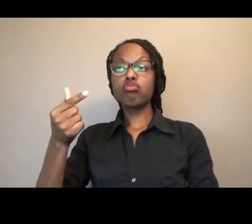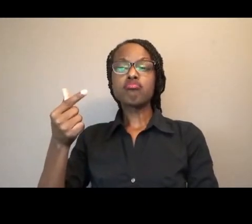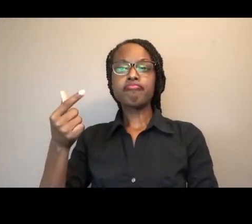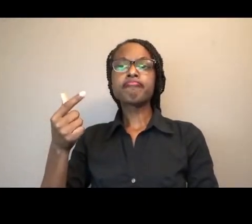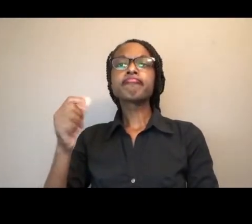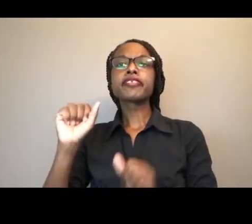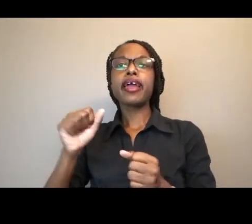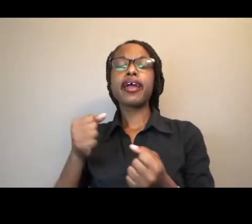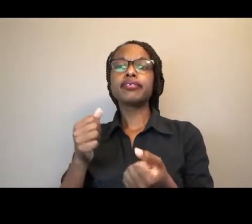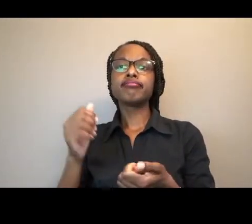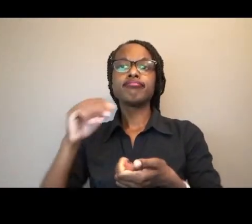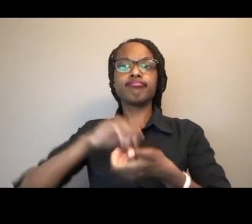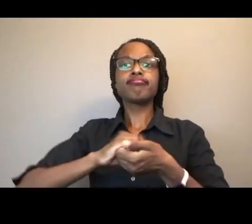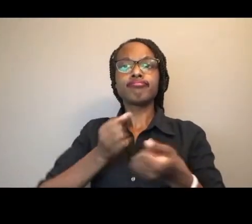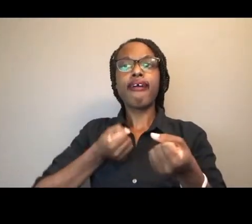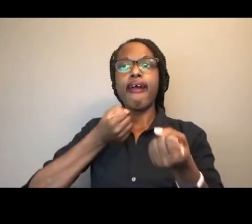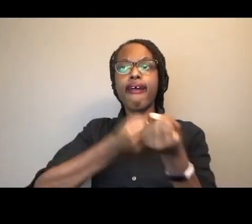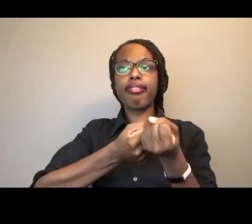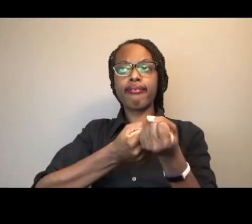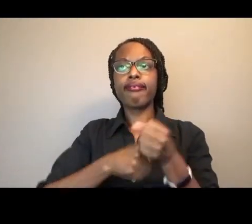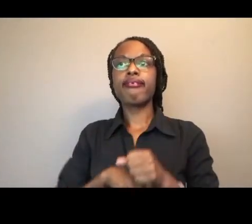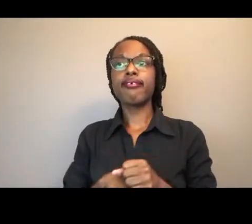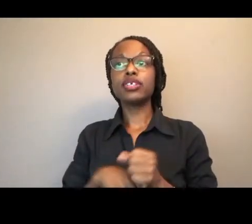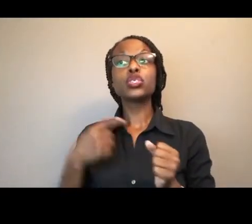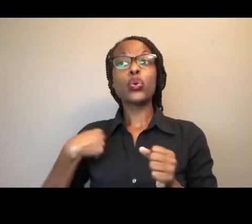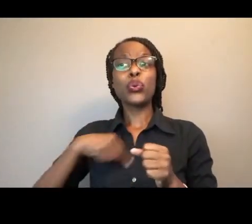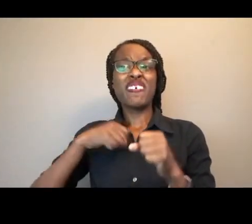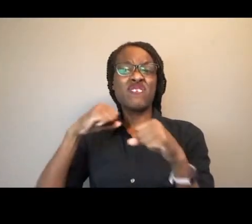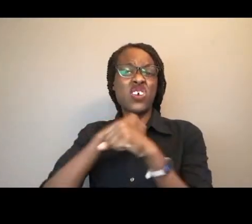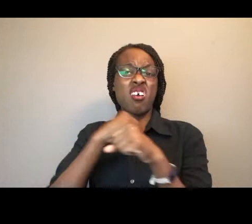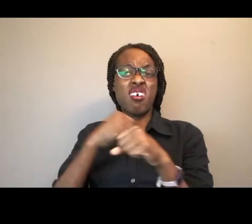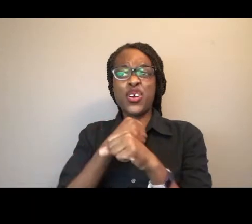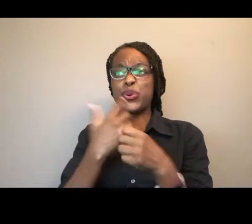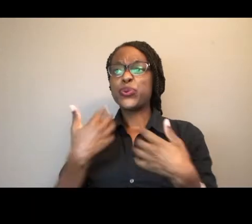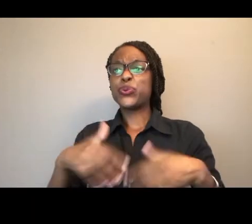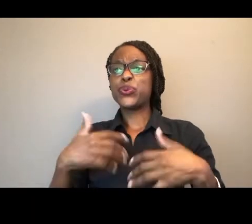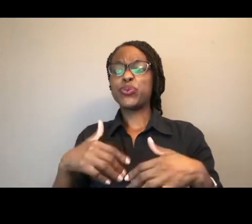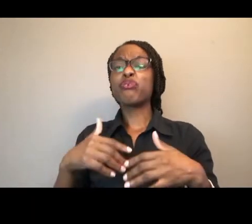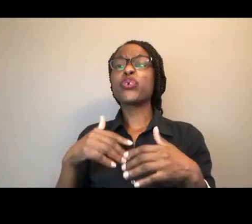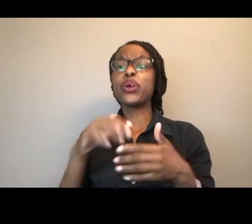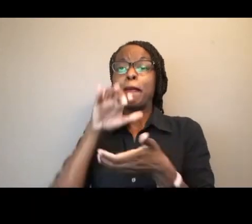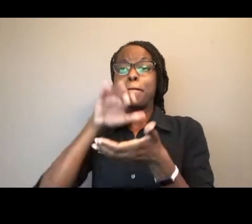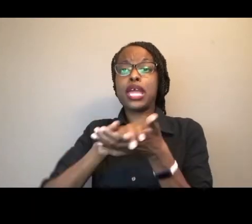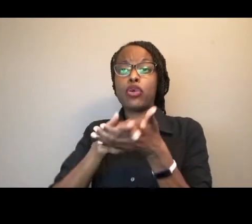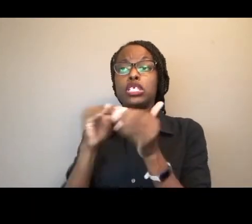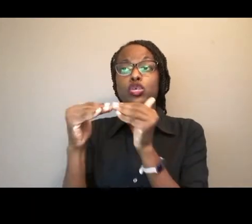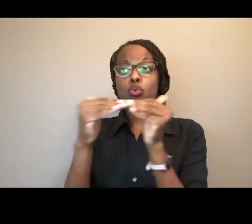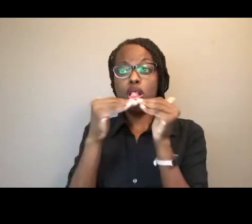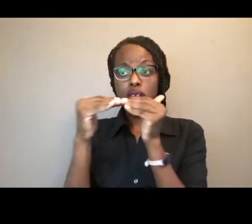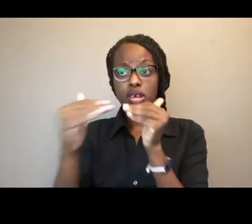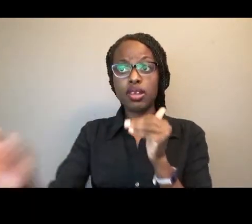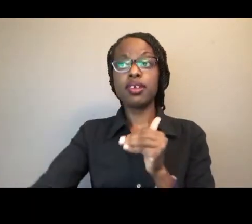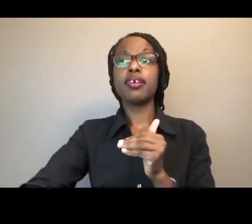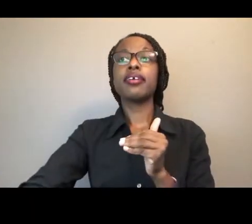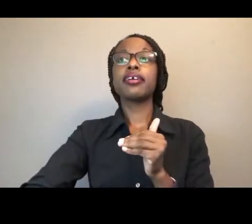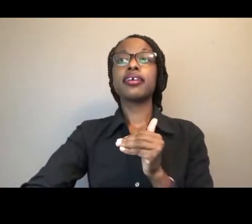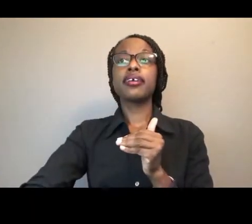sexual orientation or their gender identity, which is a huge victory for the LGBTQ community,